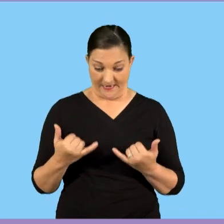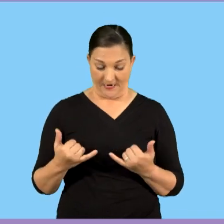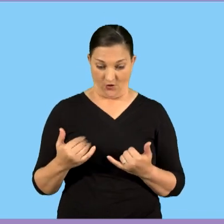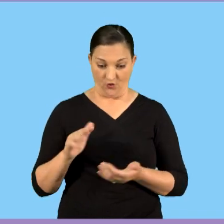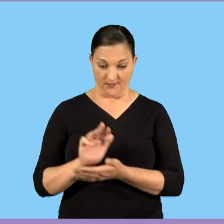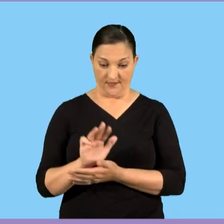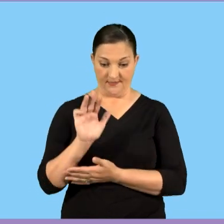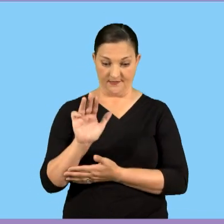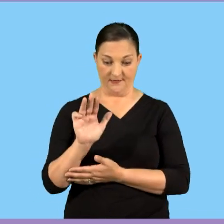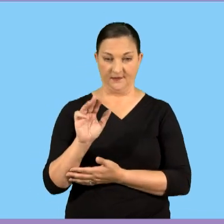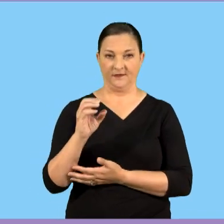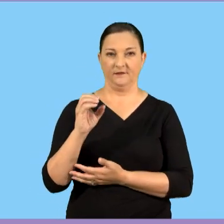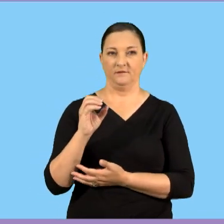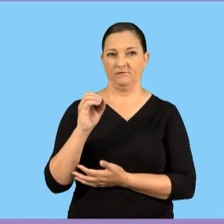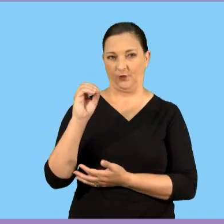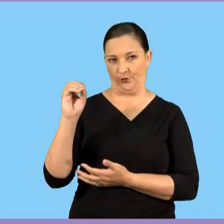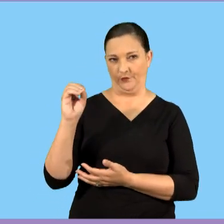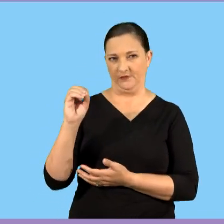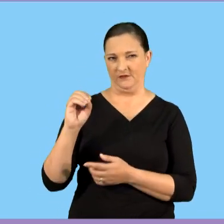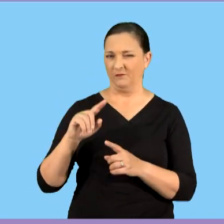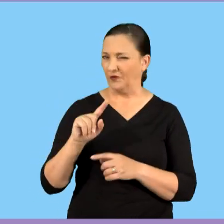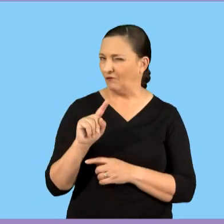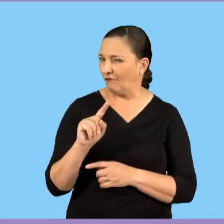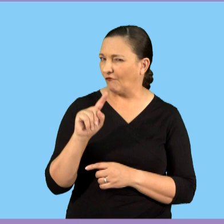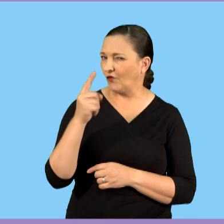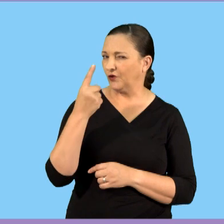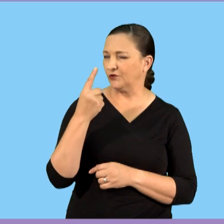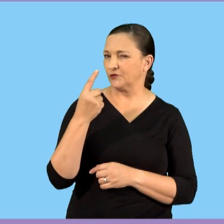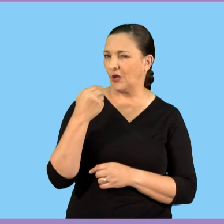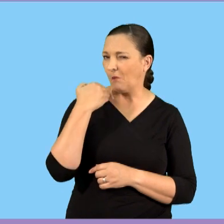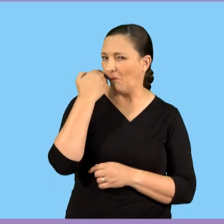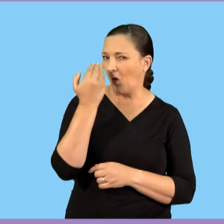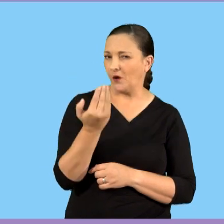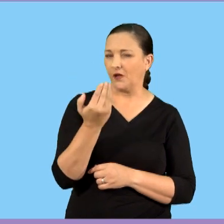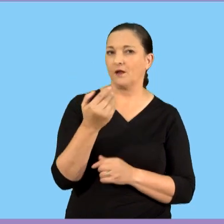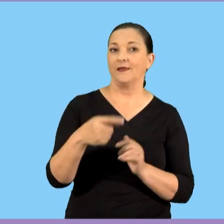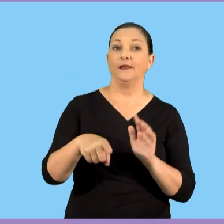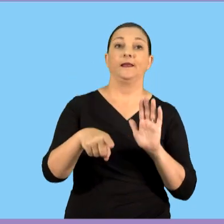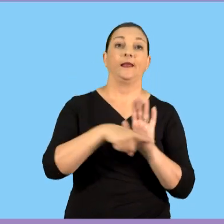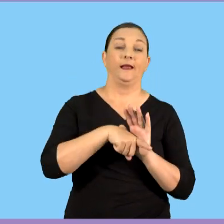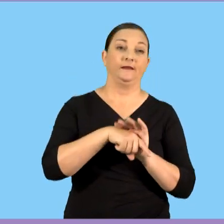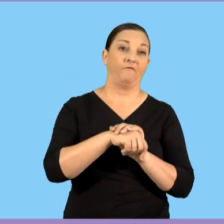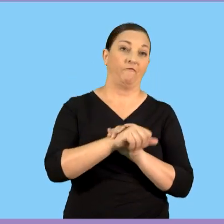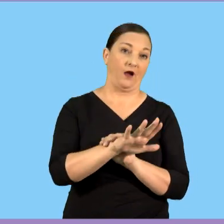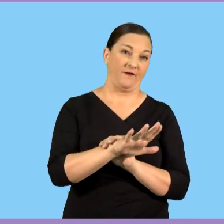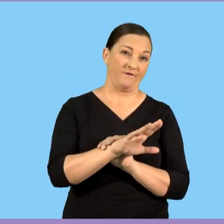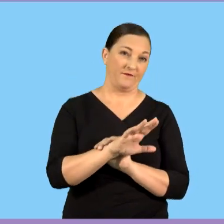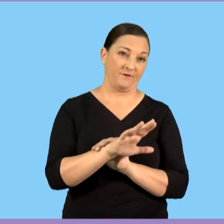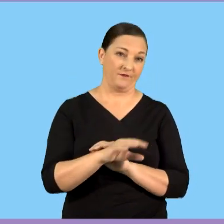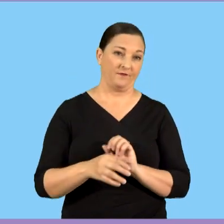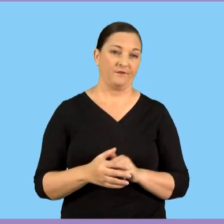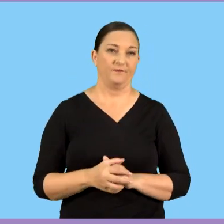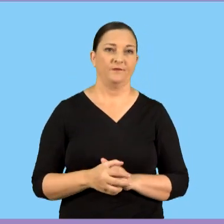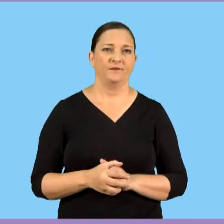degrees currently, but the first temperature was at a -5